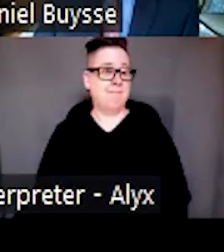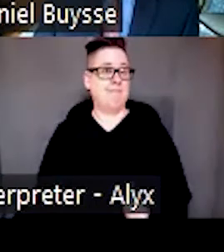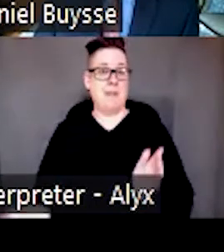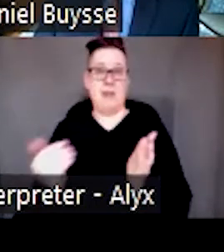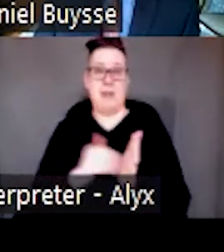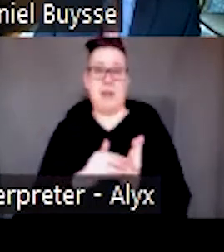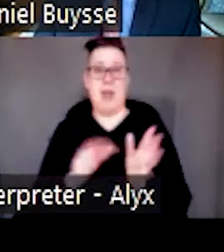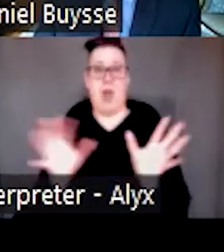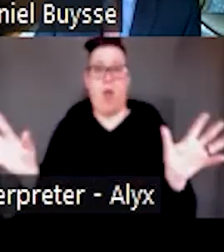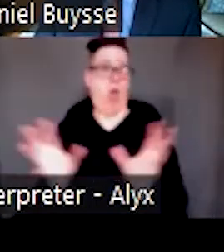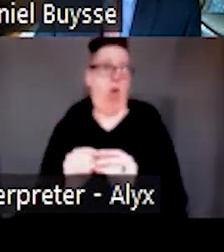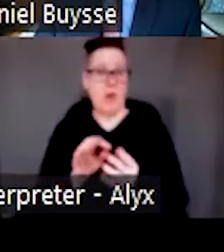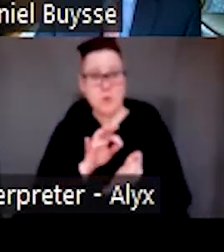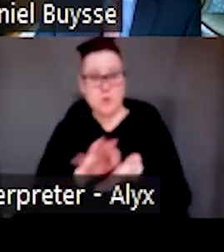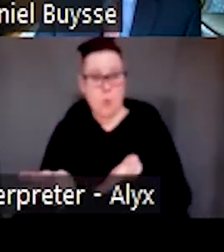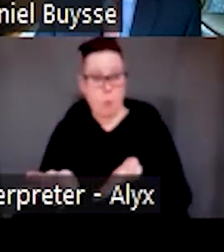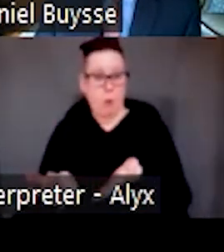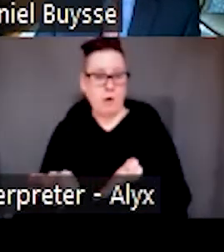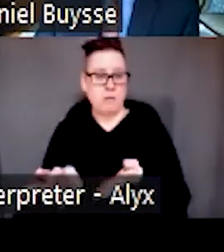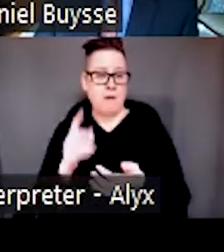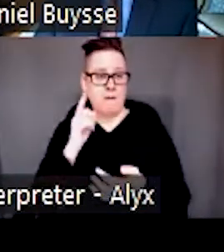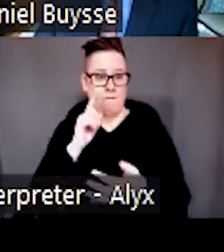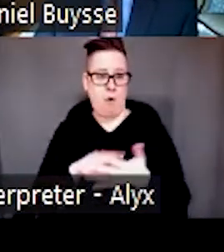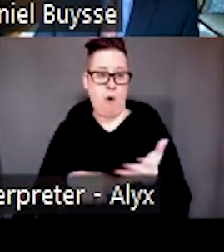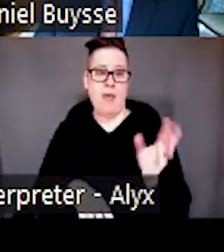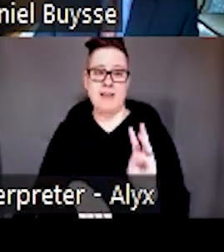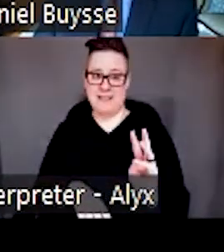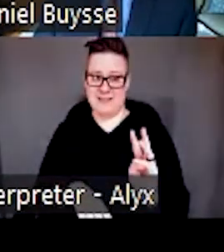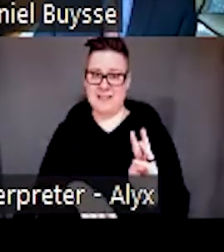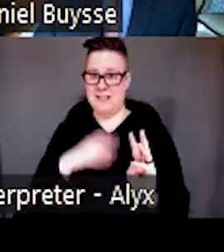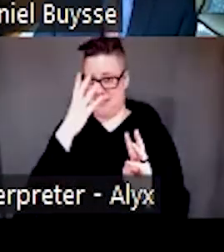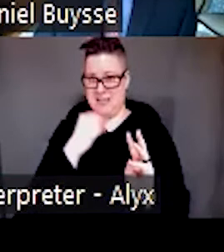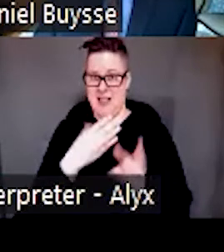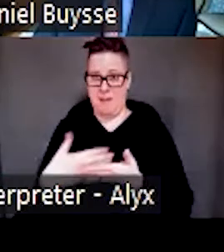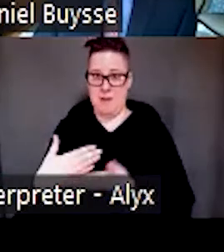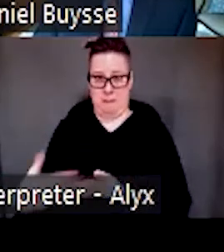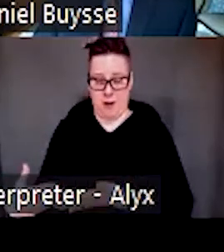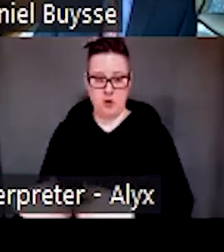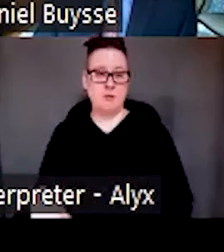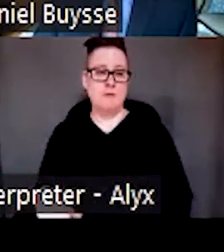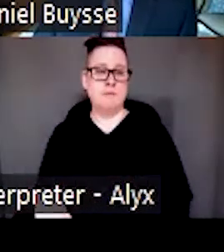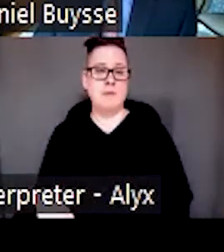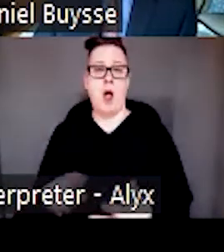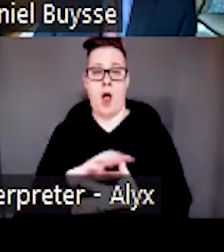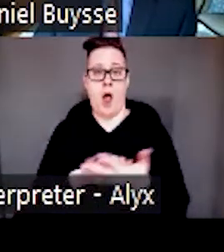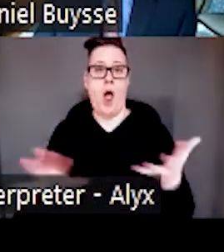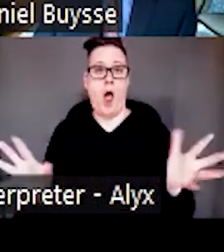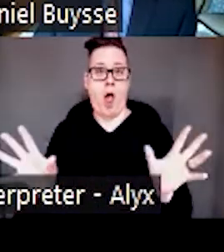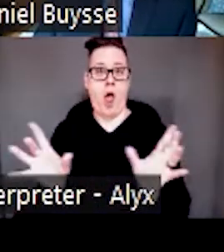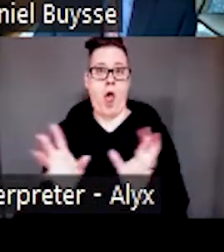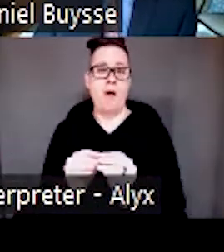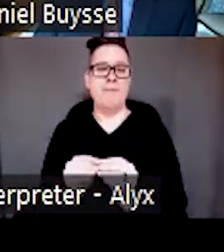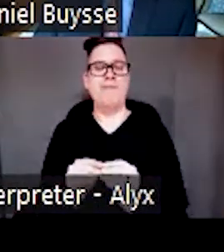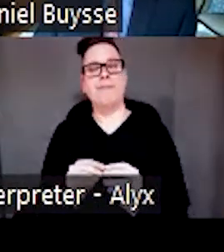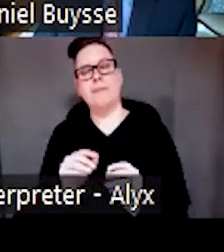composite scores for these 6 sleep dimensions were basically added up. It was a little bit